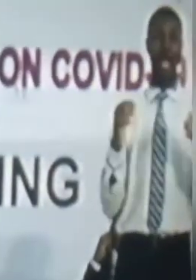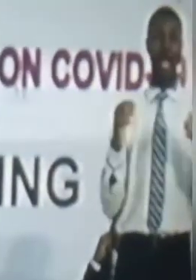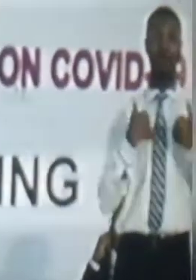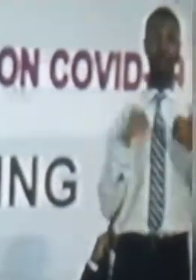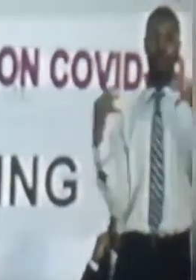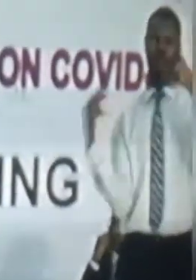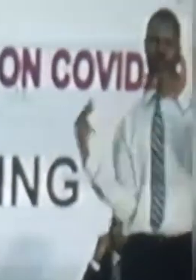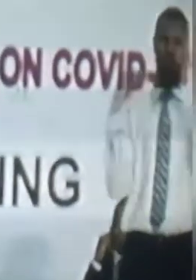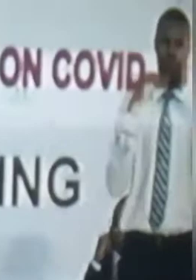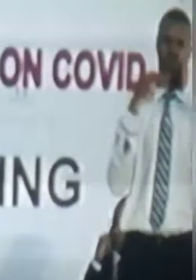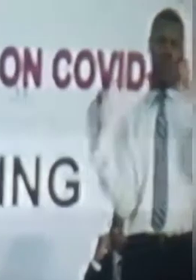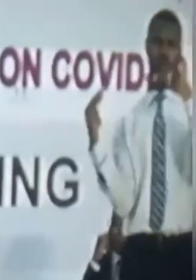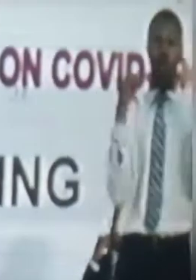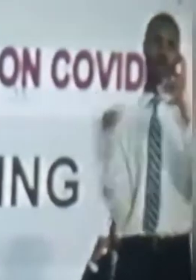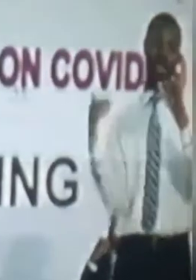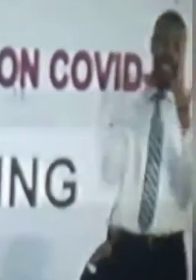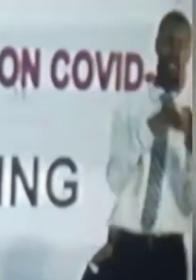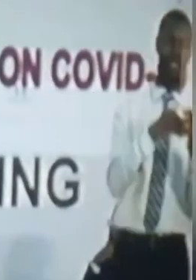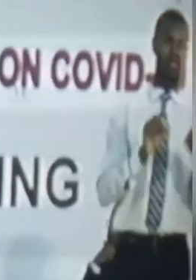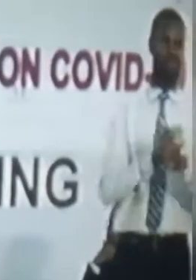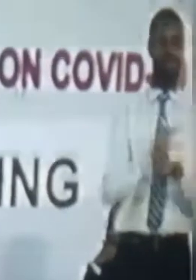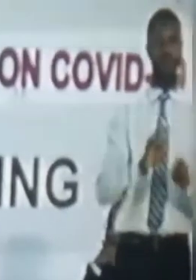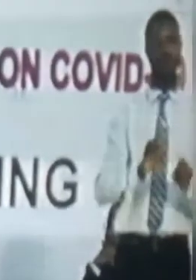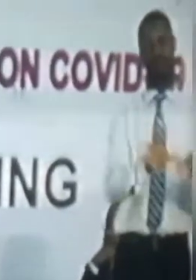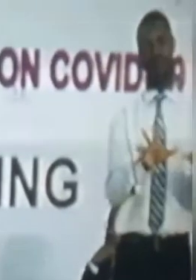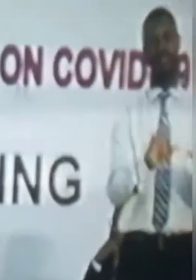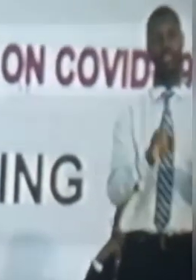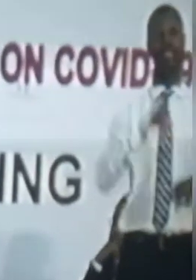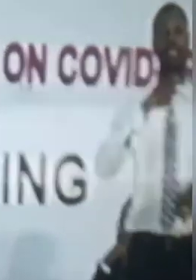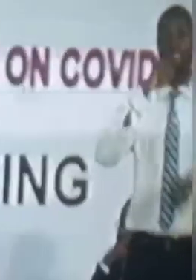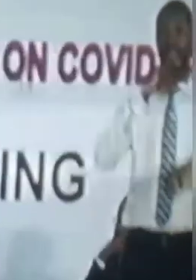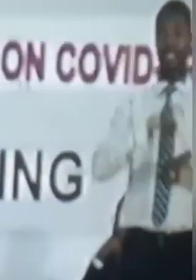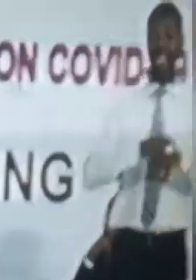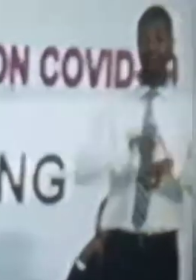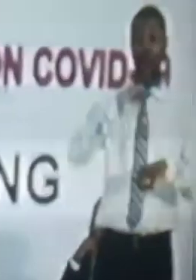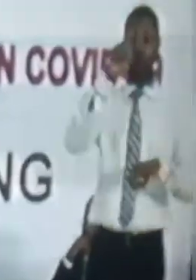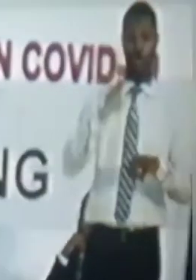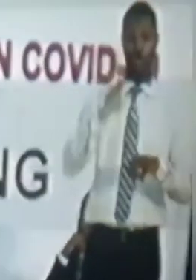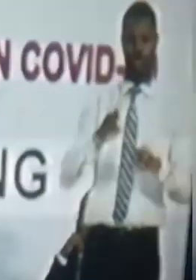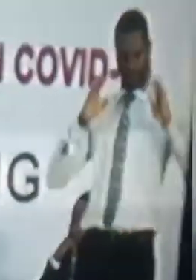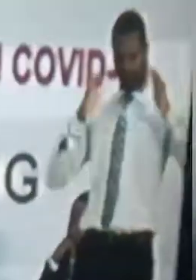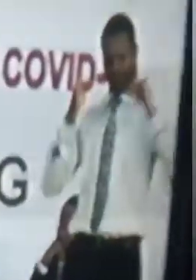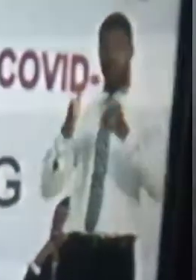the coronavirus, and time should not be devoted to